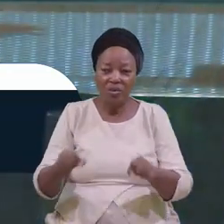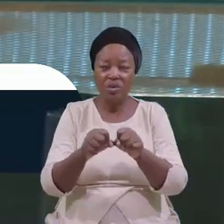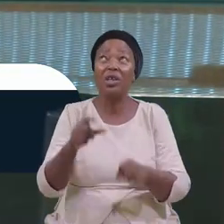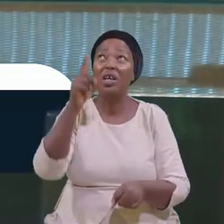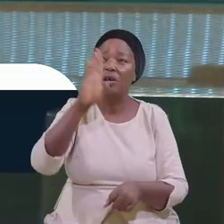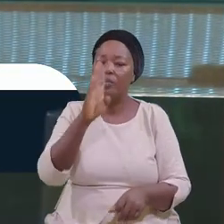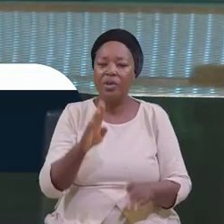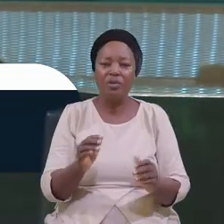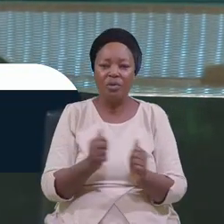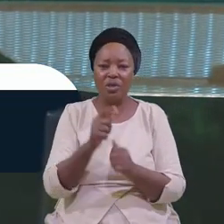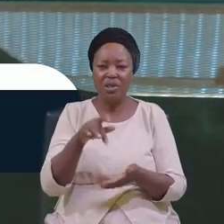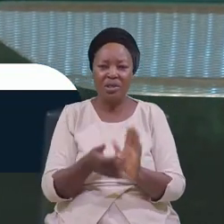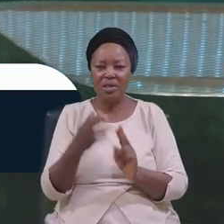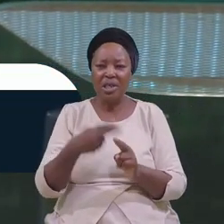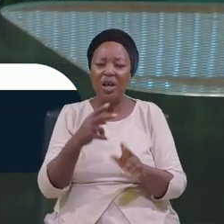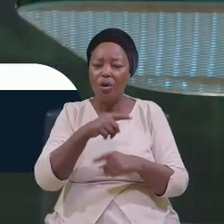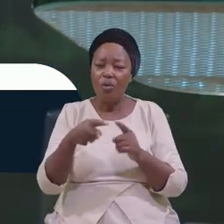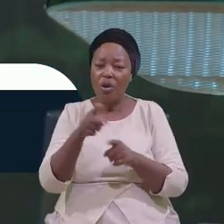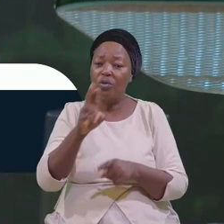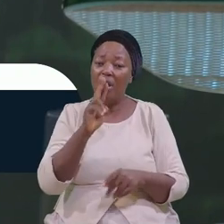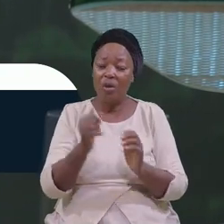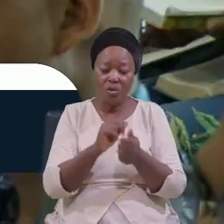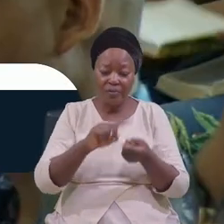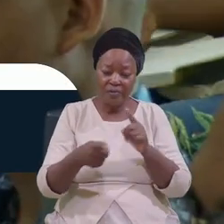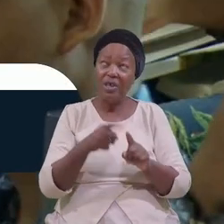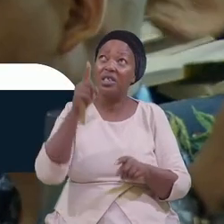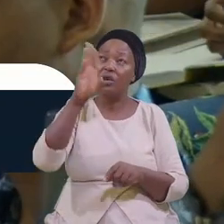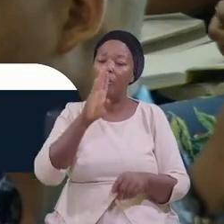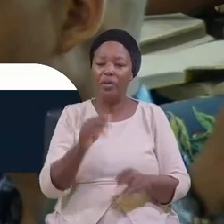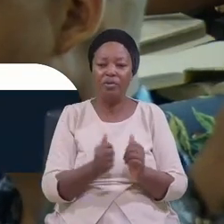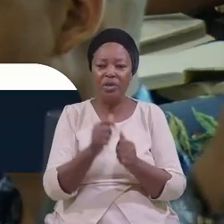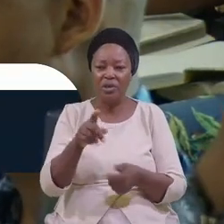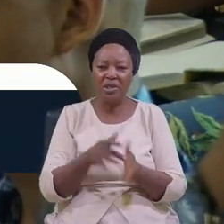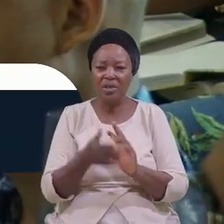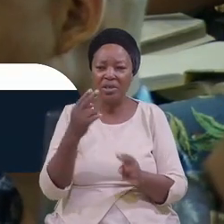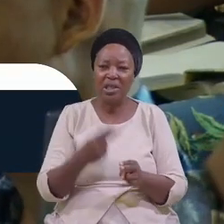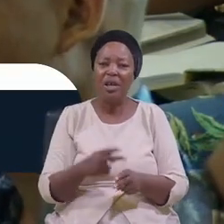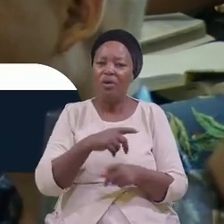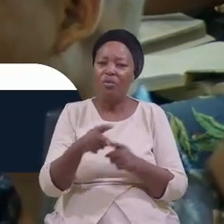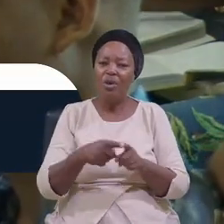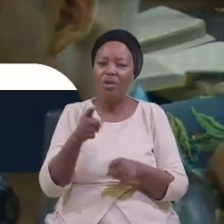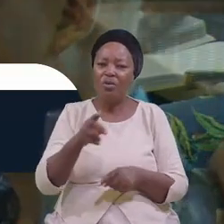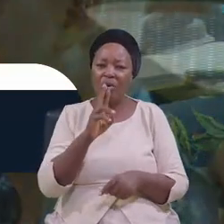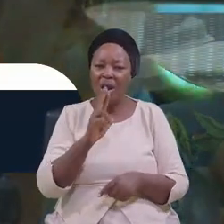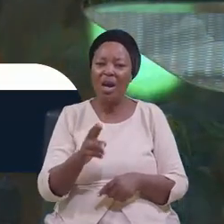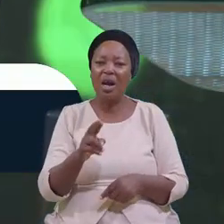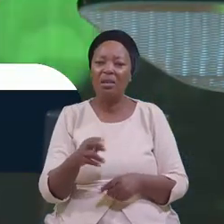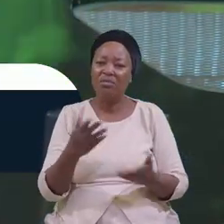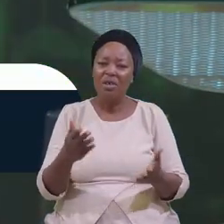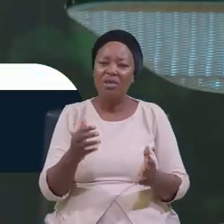you. When you are with friends, he'll be with you. When you are with unannounced